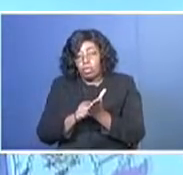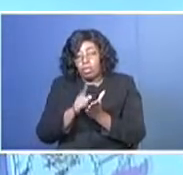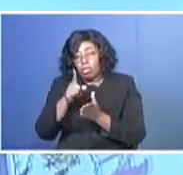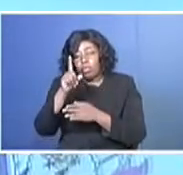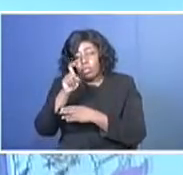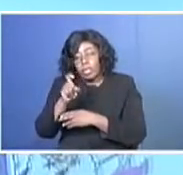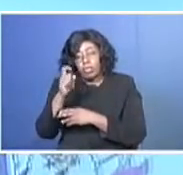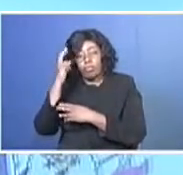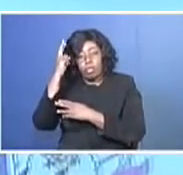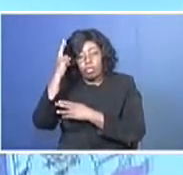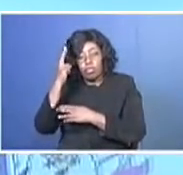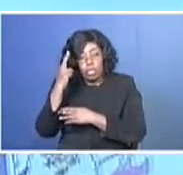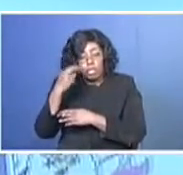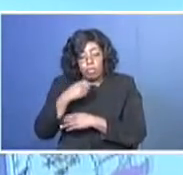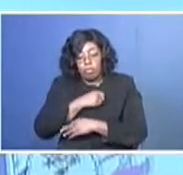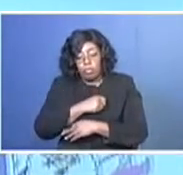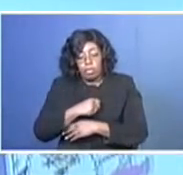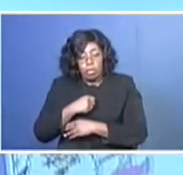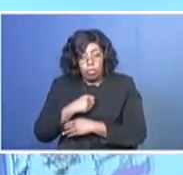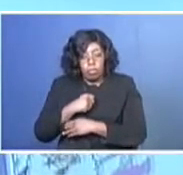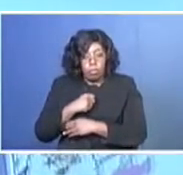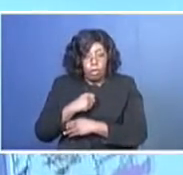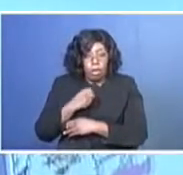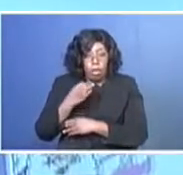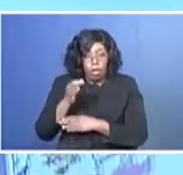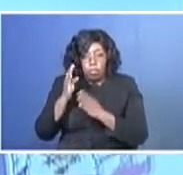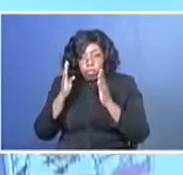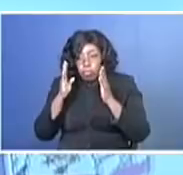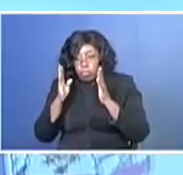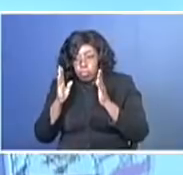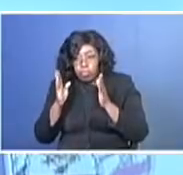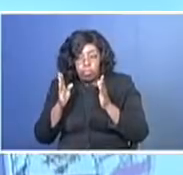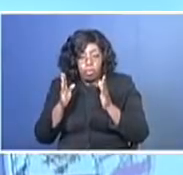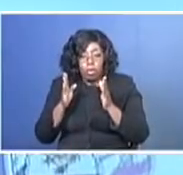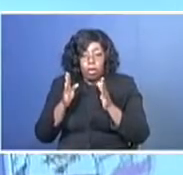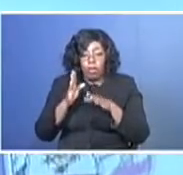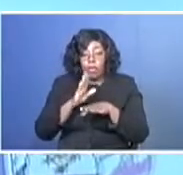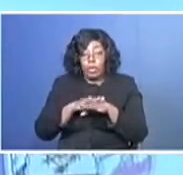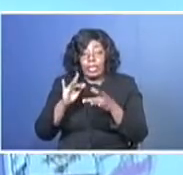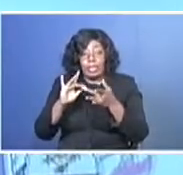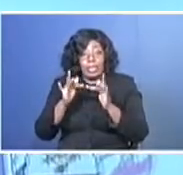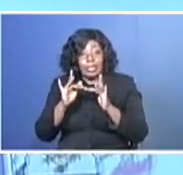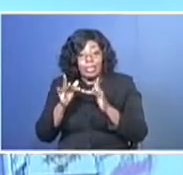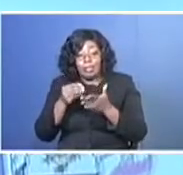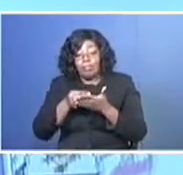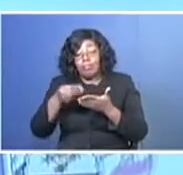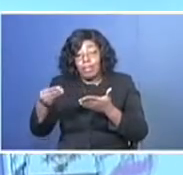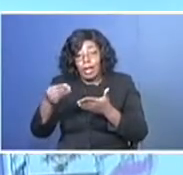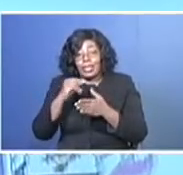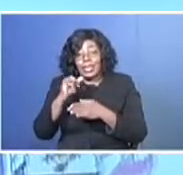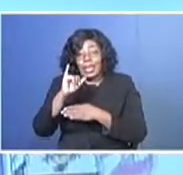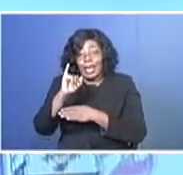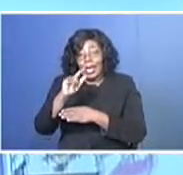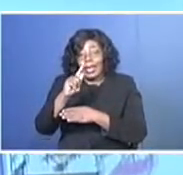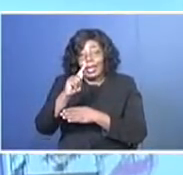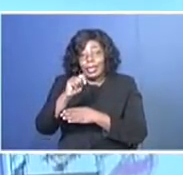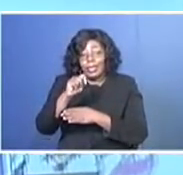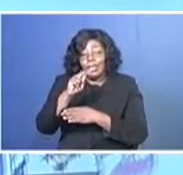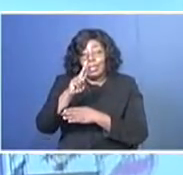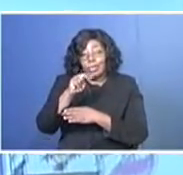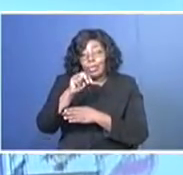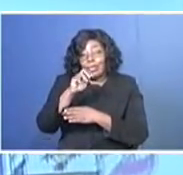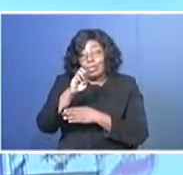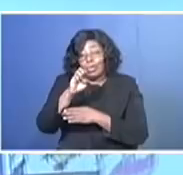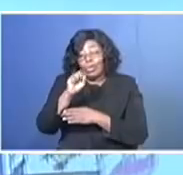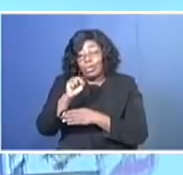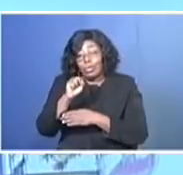another reason to be super conscious of random online purchases, police are now warning about an iTunes card scam. And according